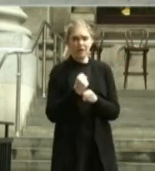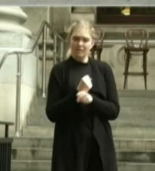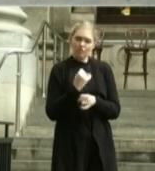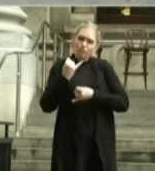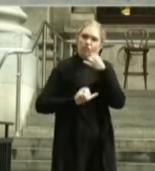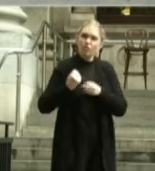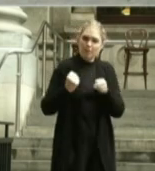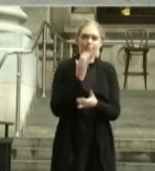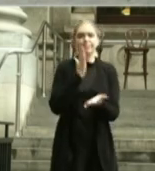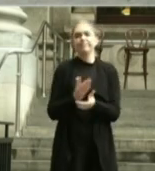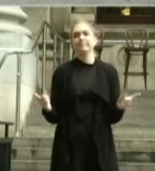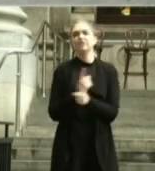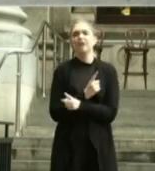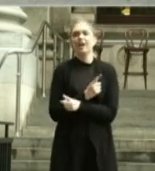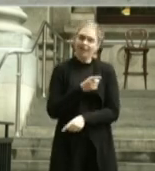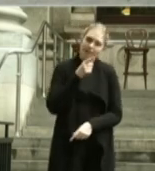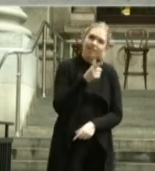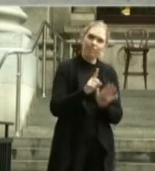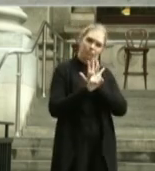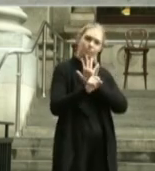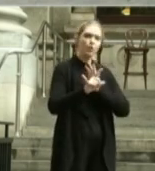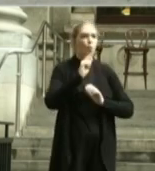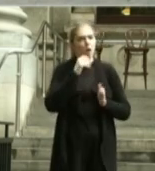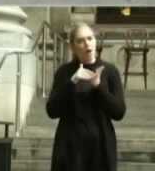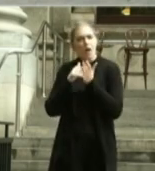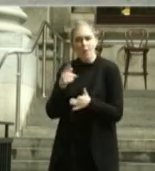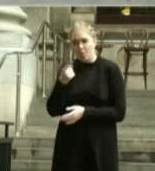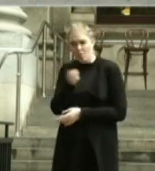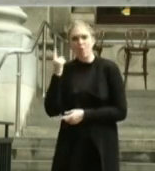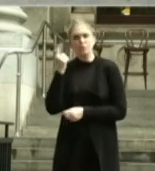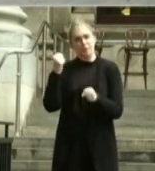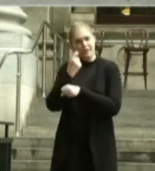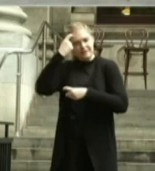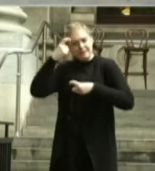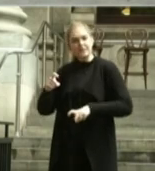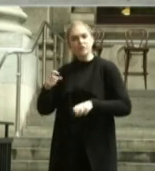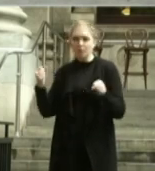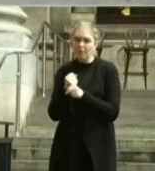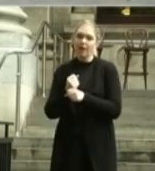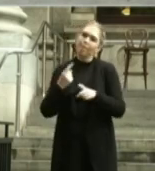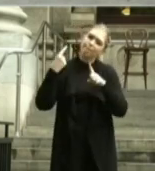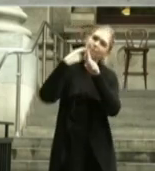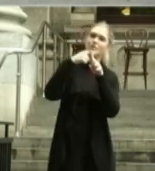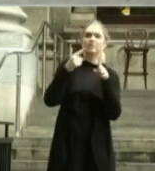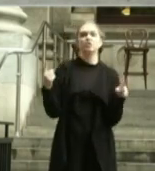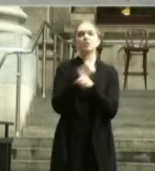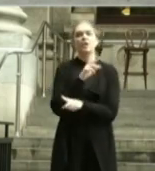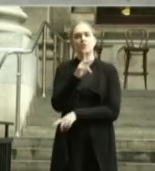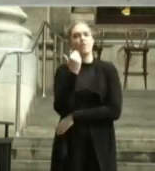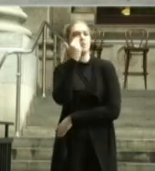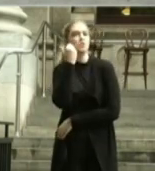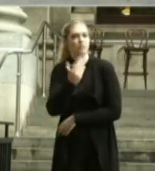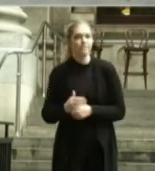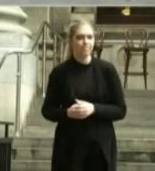A voice that will help decision makers create enduring positive change for the future.